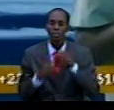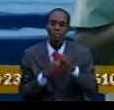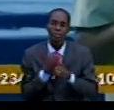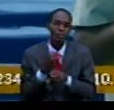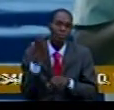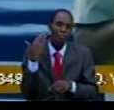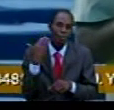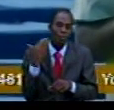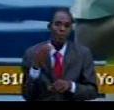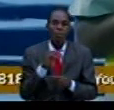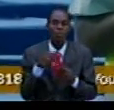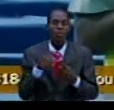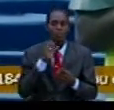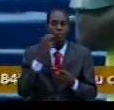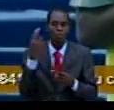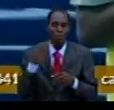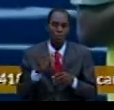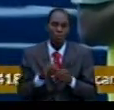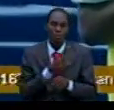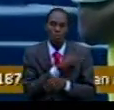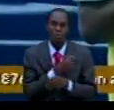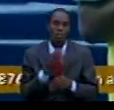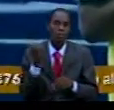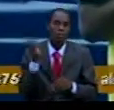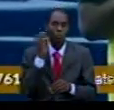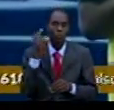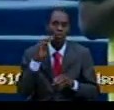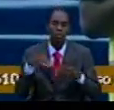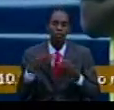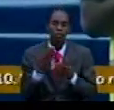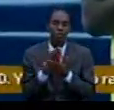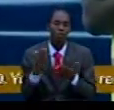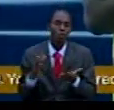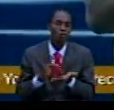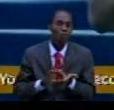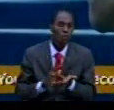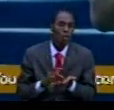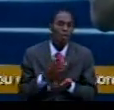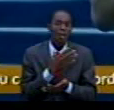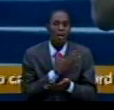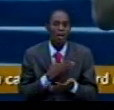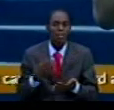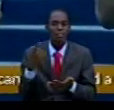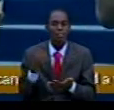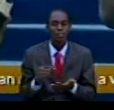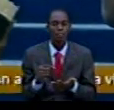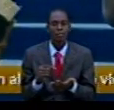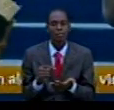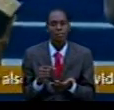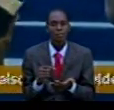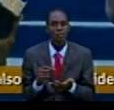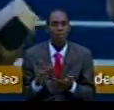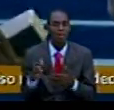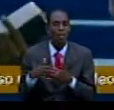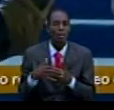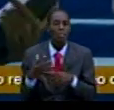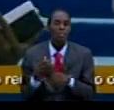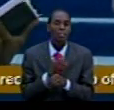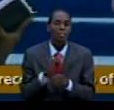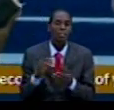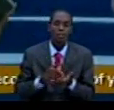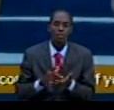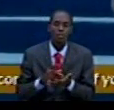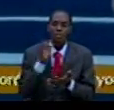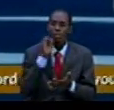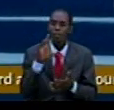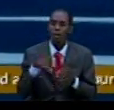I was given some drugs. The drugs include septrin. So after taking the drug, I discovered